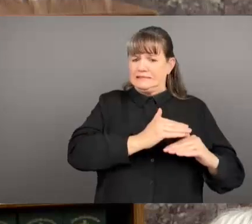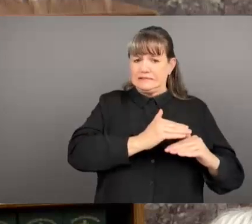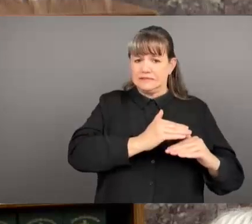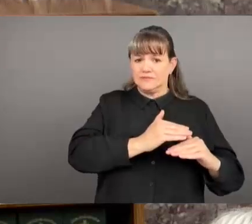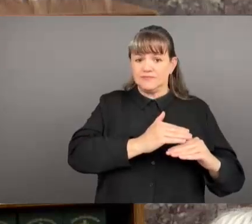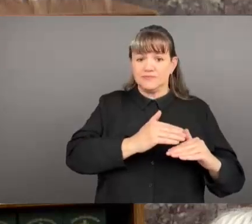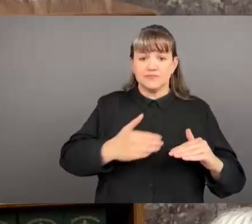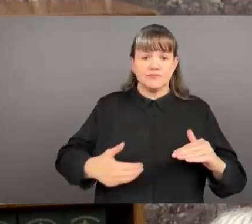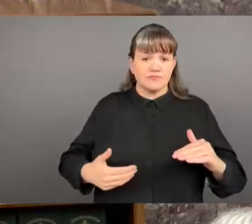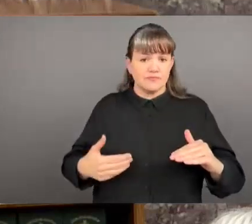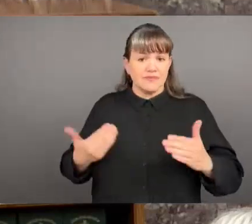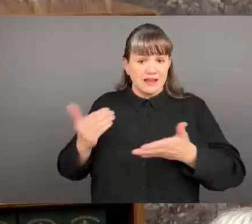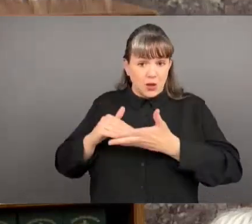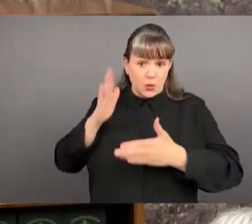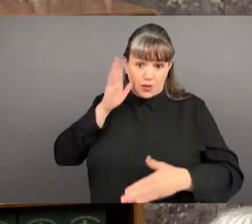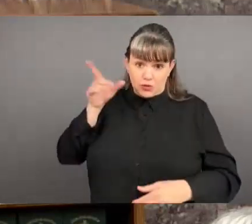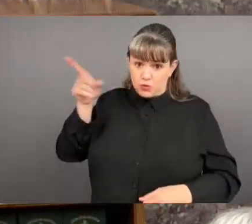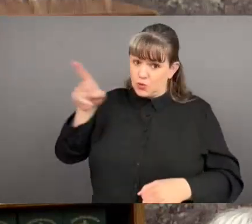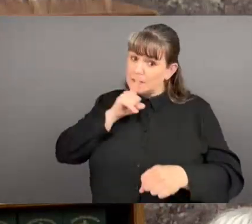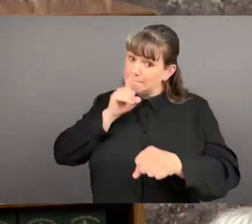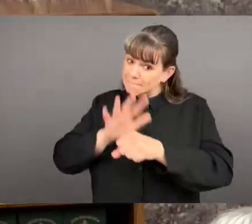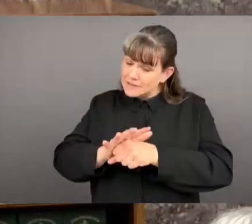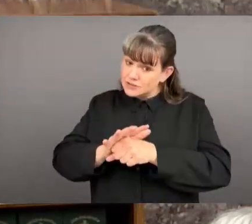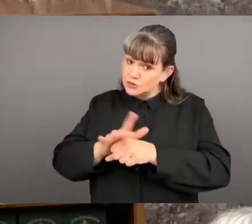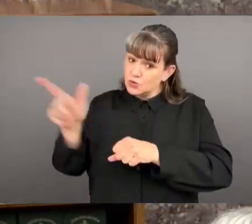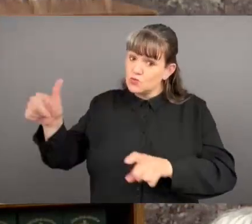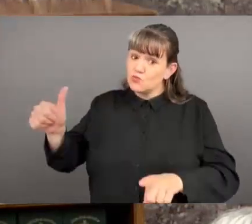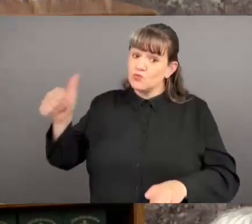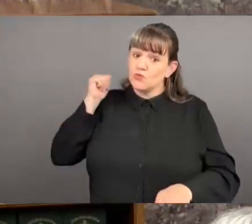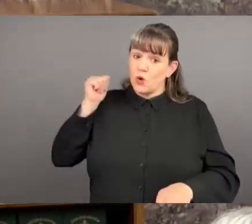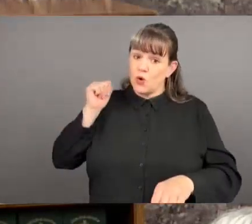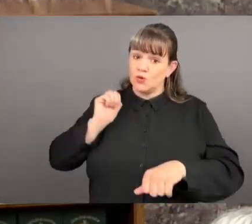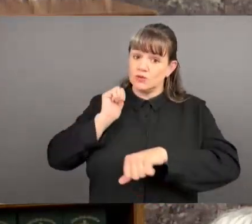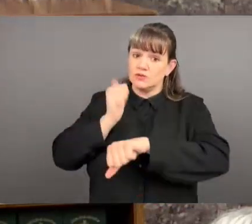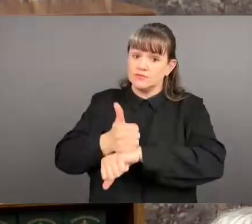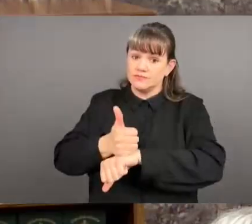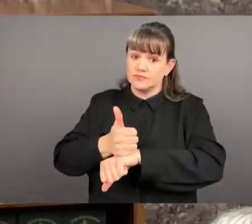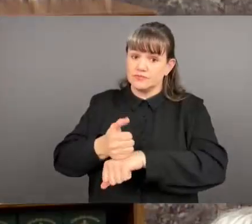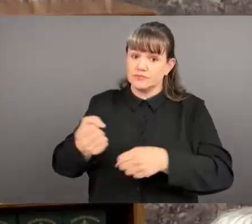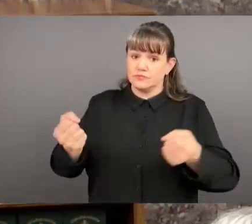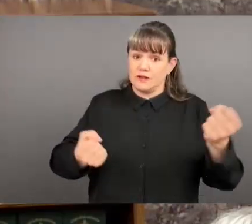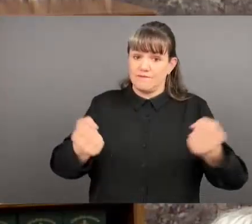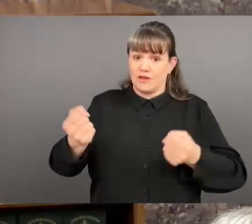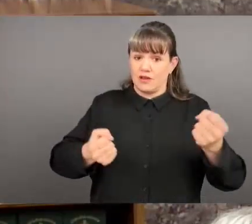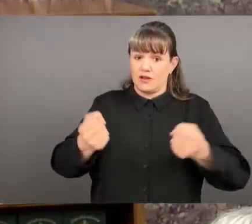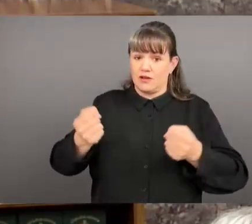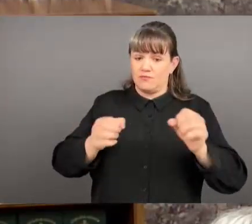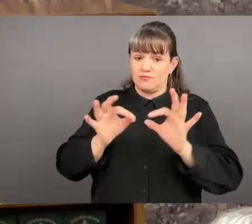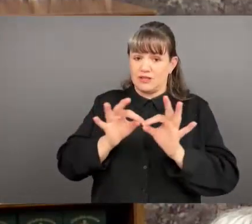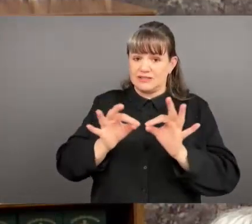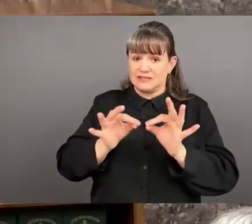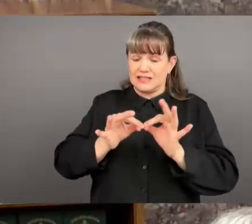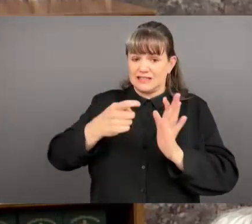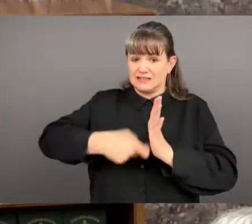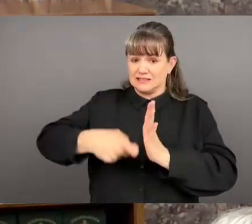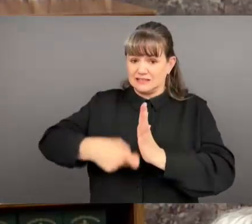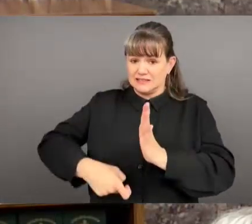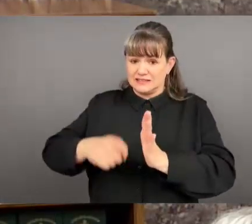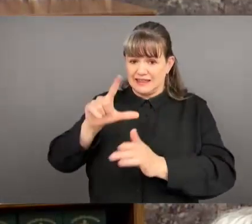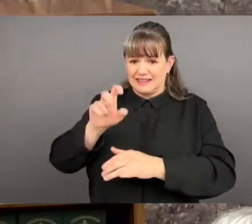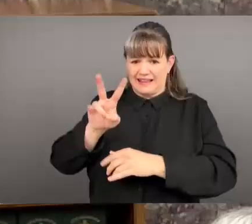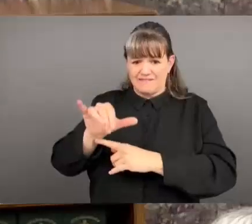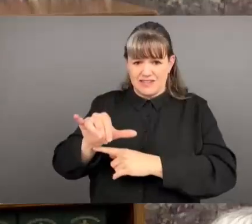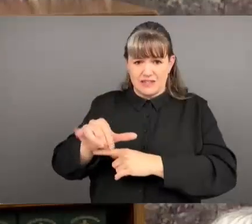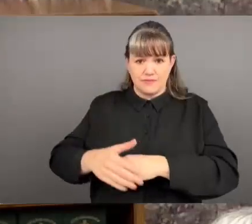levy, a vehicle pricing levy, and that TransLink will not be given the tool to